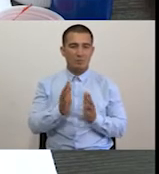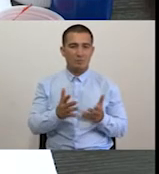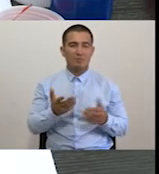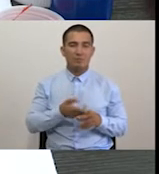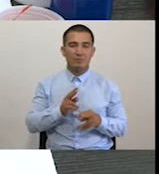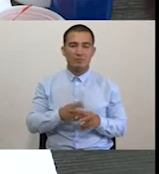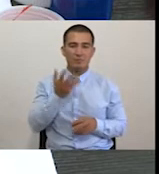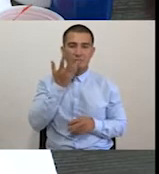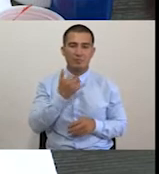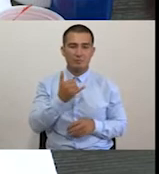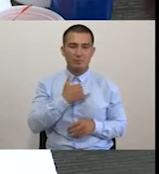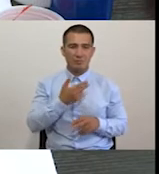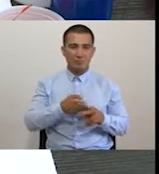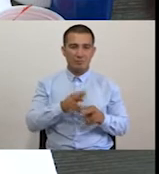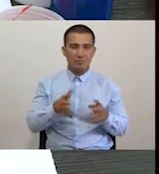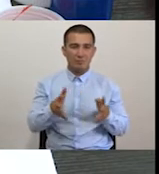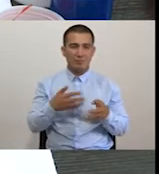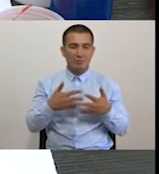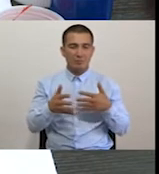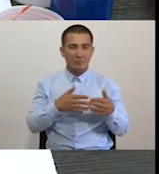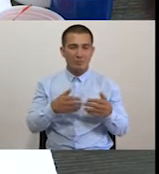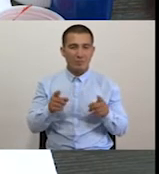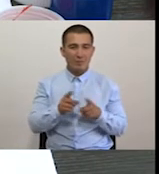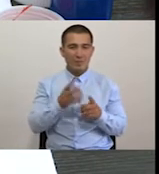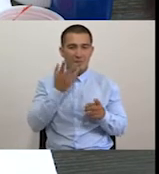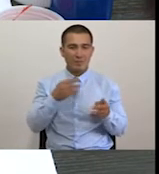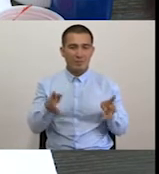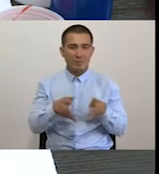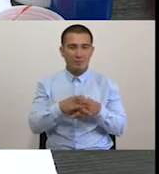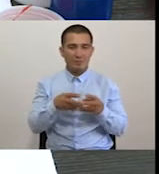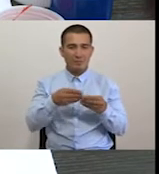Mana ranglarimiz qog'ozning ranglariga qo'shilib ketishi kerak.